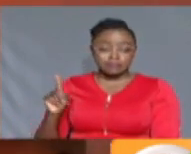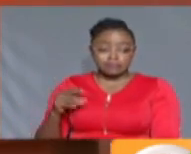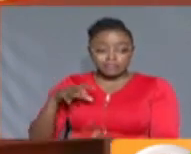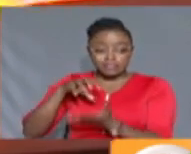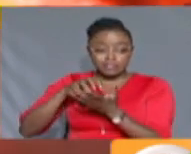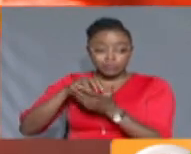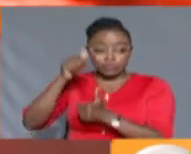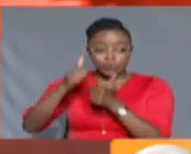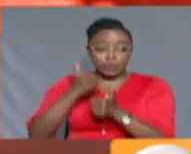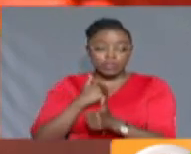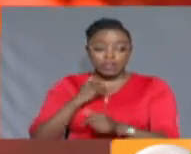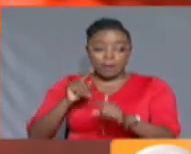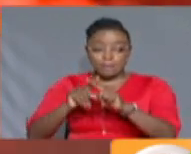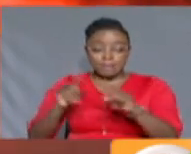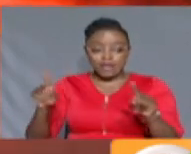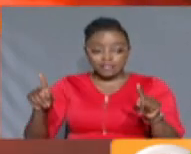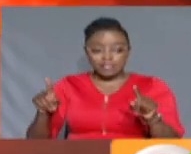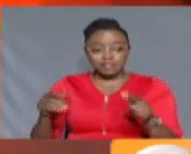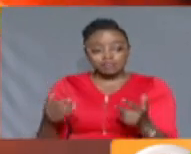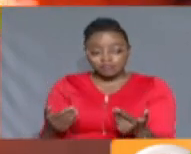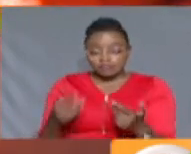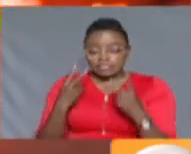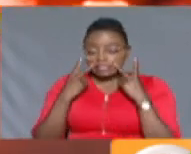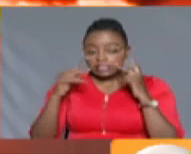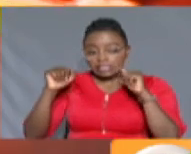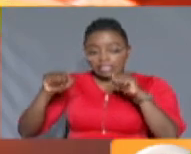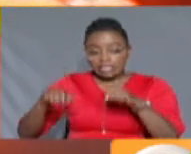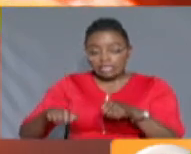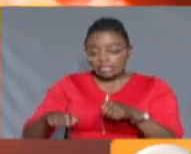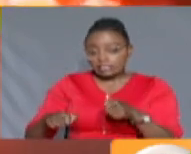situation. But we can be able to see some of the